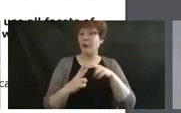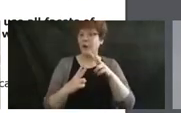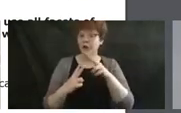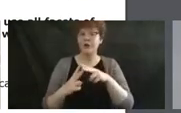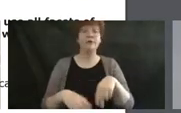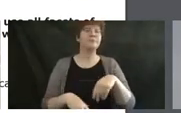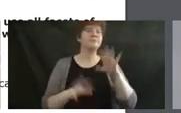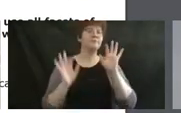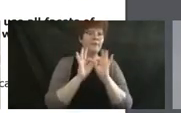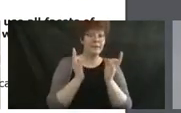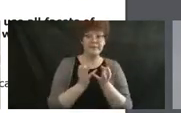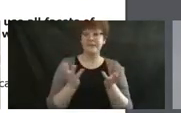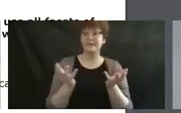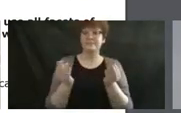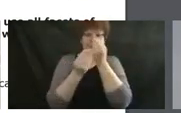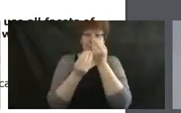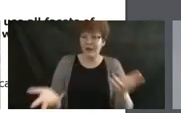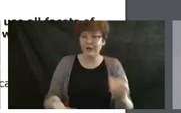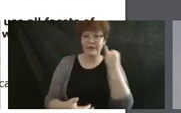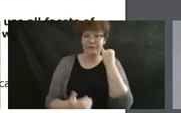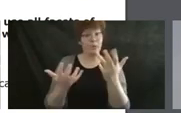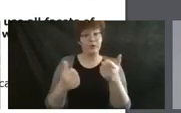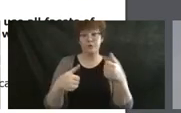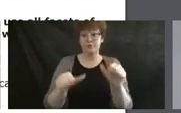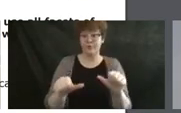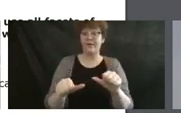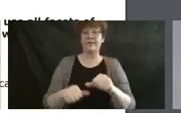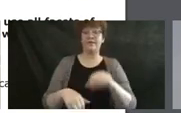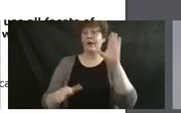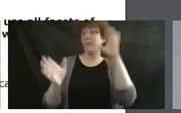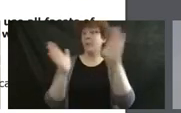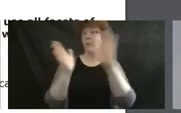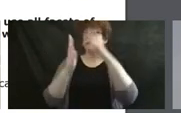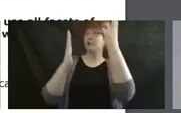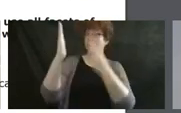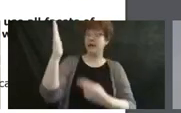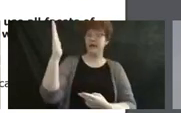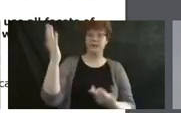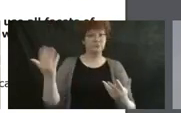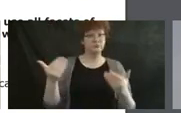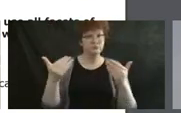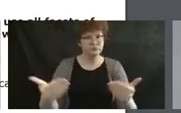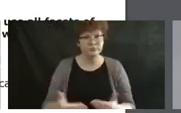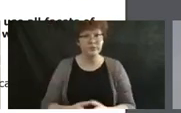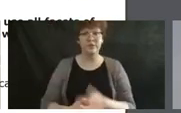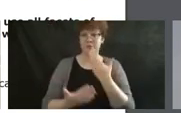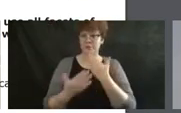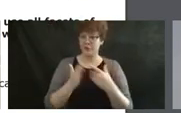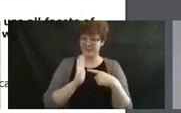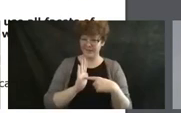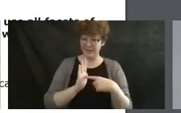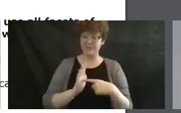portrait and use that as an experimental project, that would be great. And there are some good examples of experimental